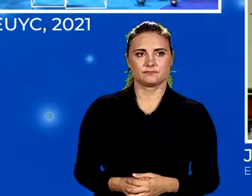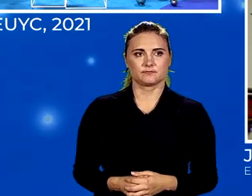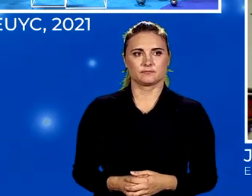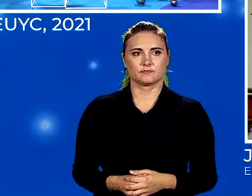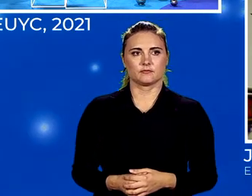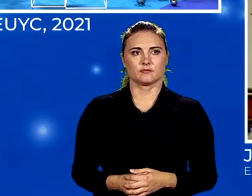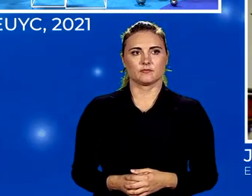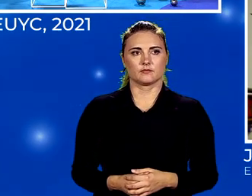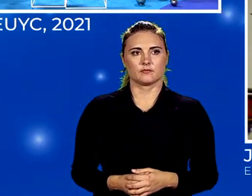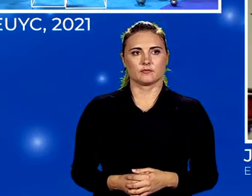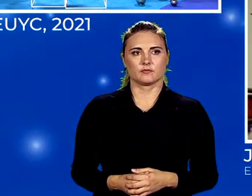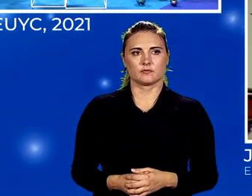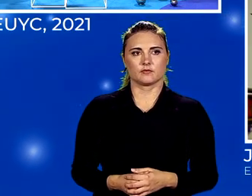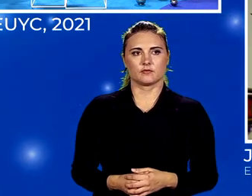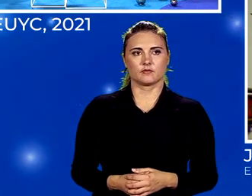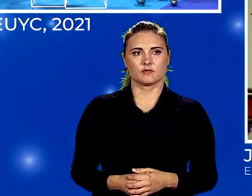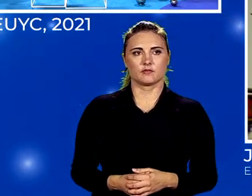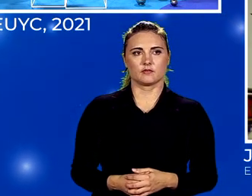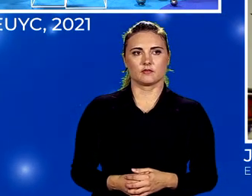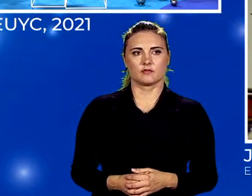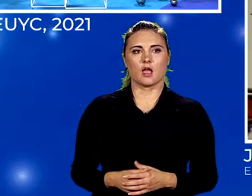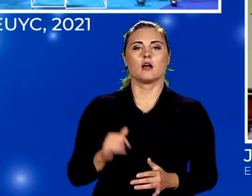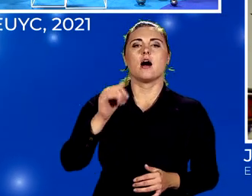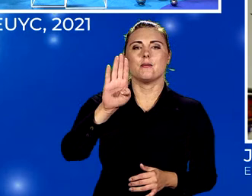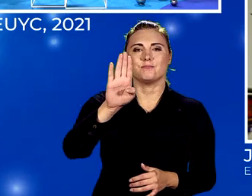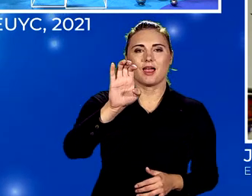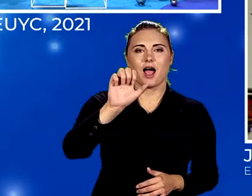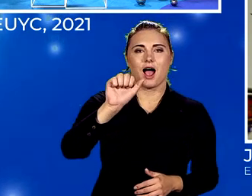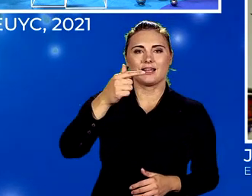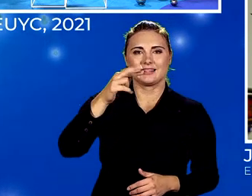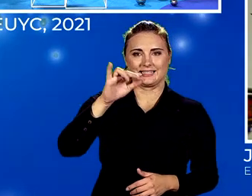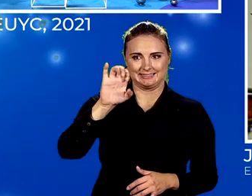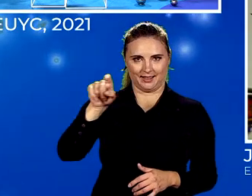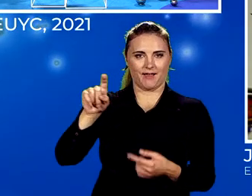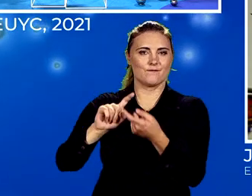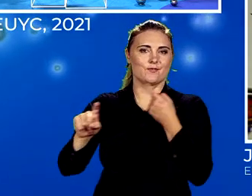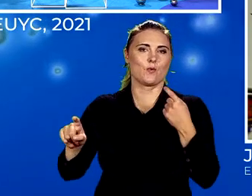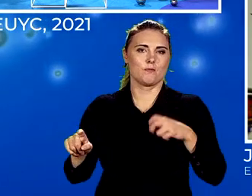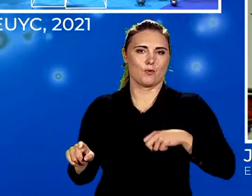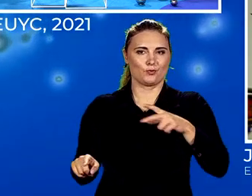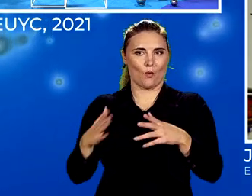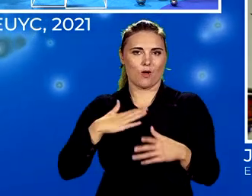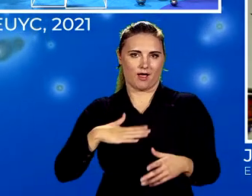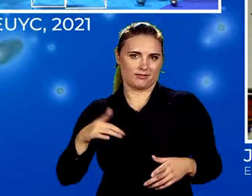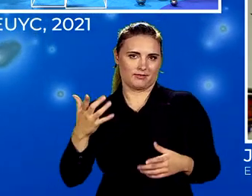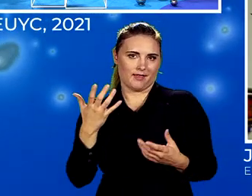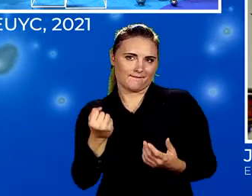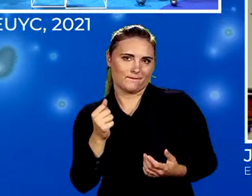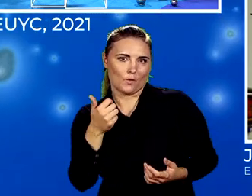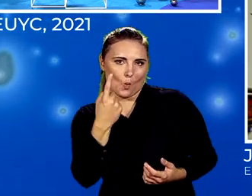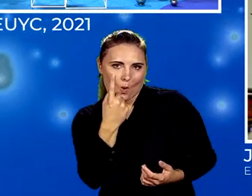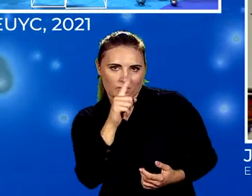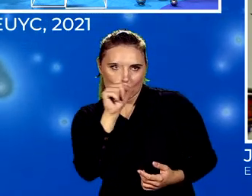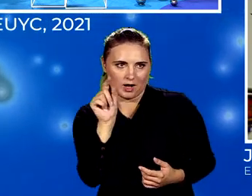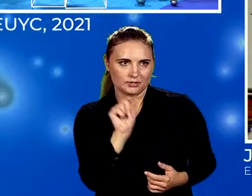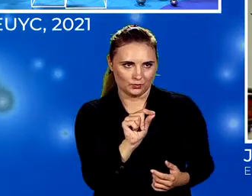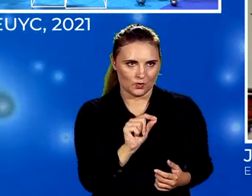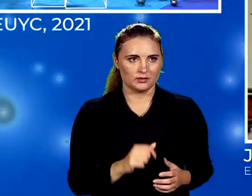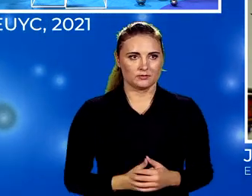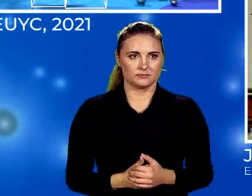Beatriz? From Portugal, sorry. Beatriz. Hi, everyone. Can you hear me? Yes.